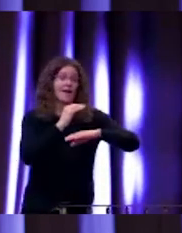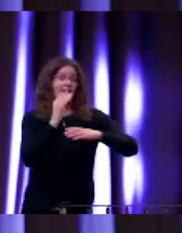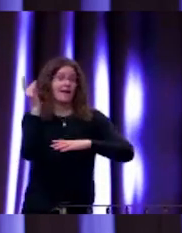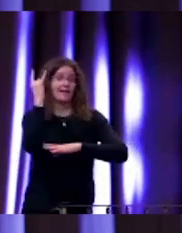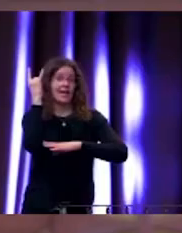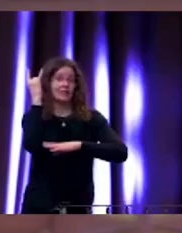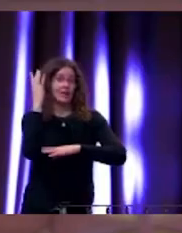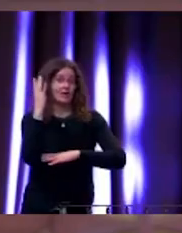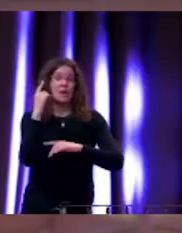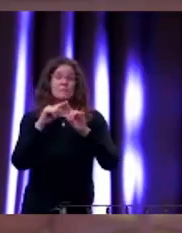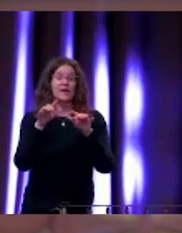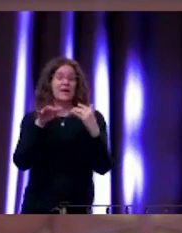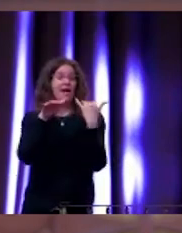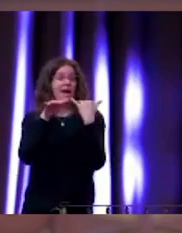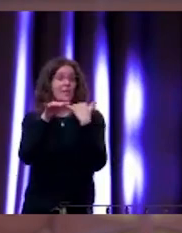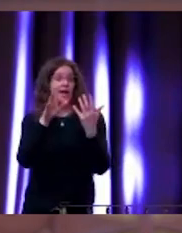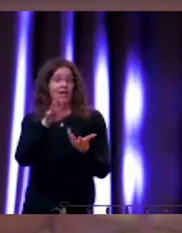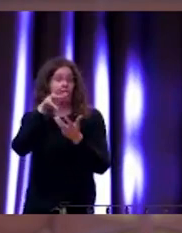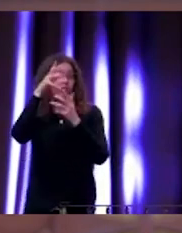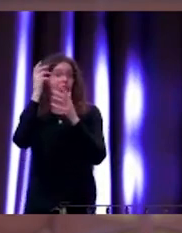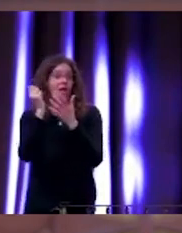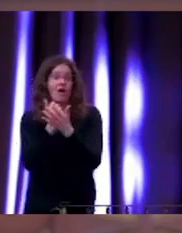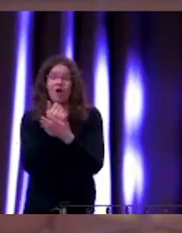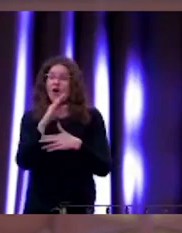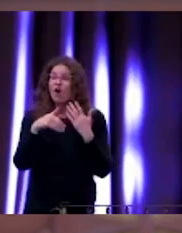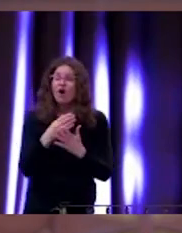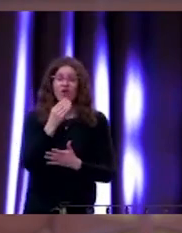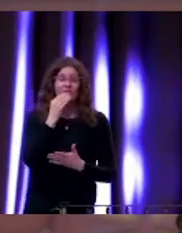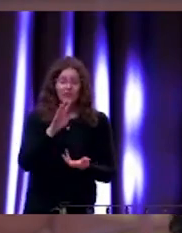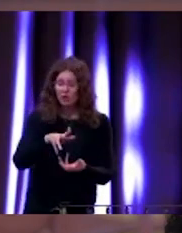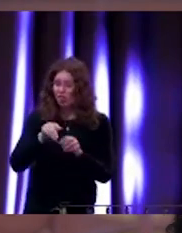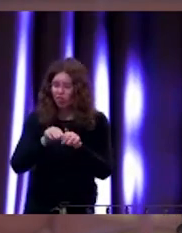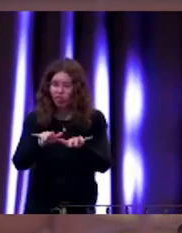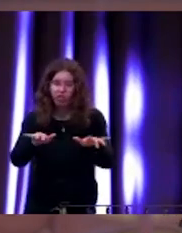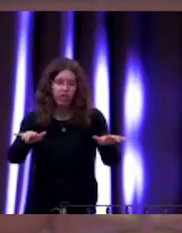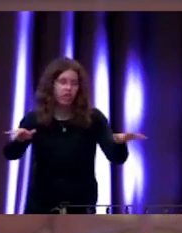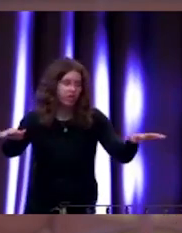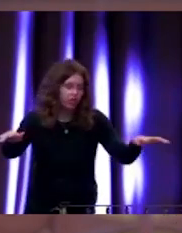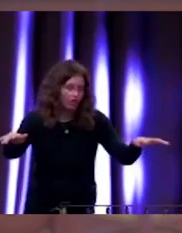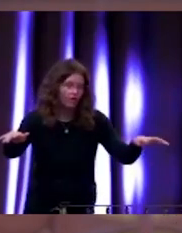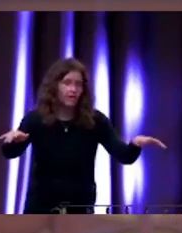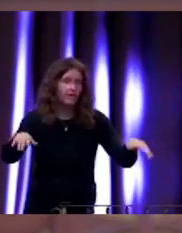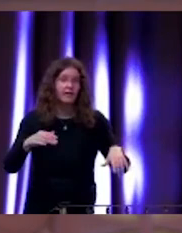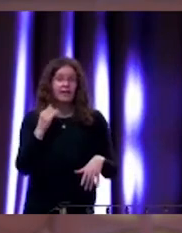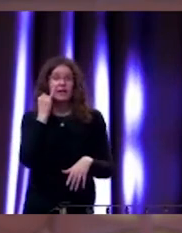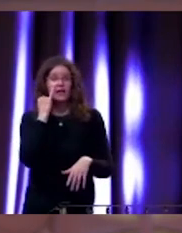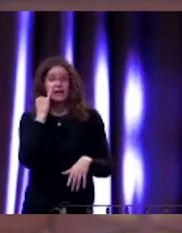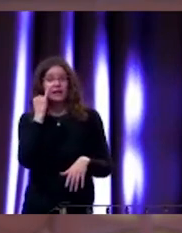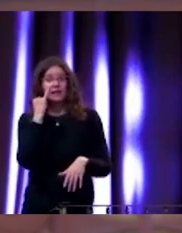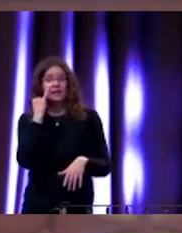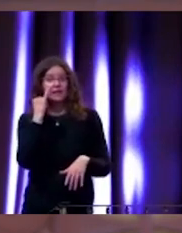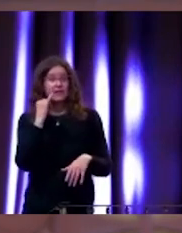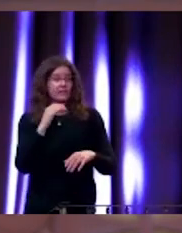and all the food spills all over the highway. If it's a larger, more established organization, often they would be like,